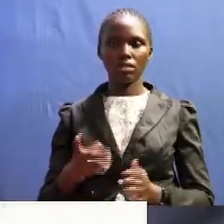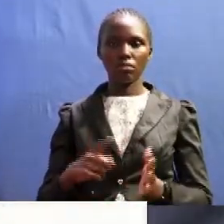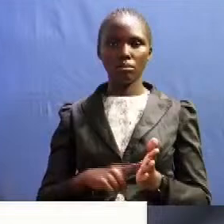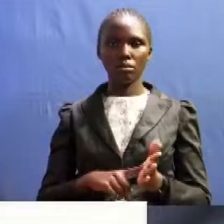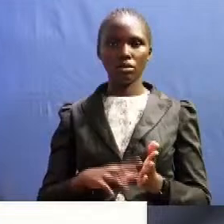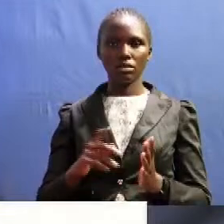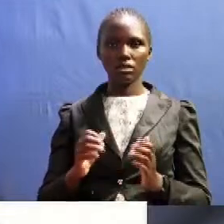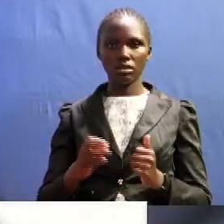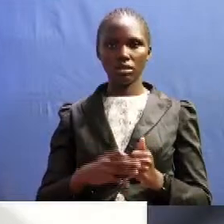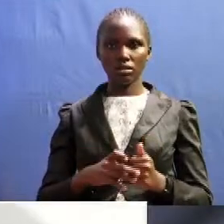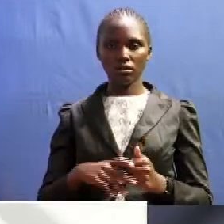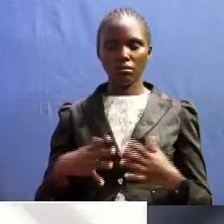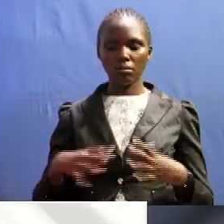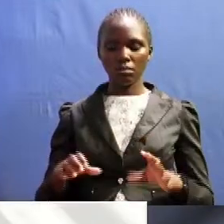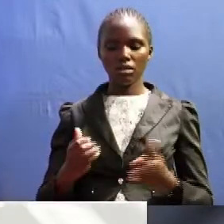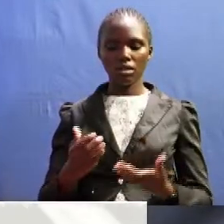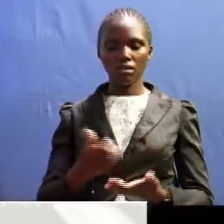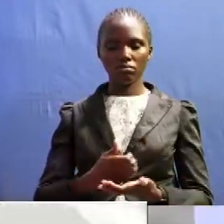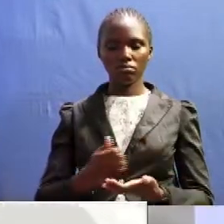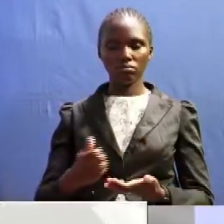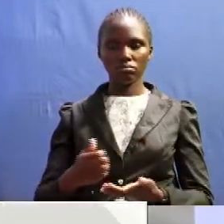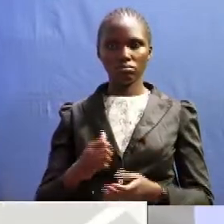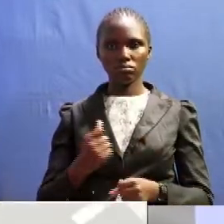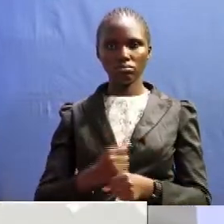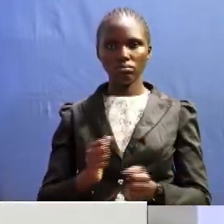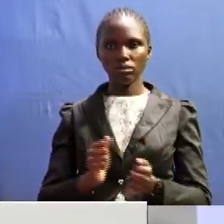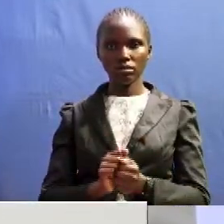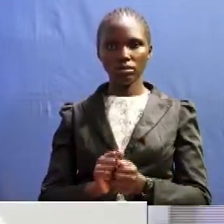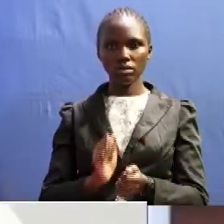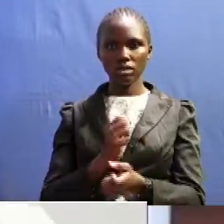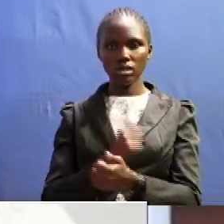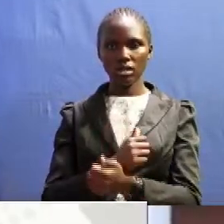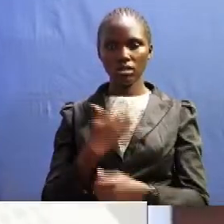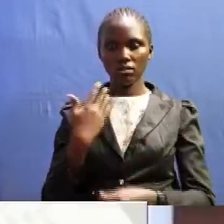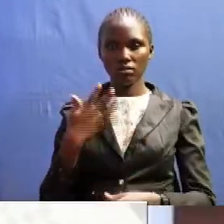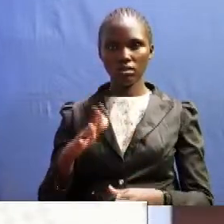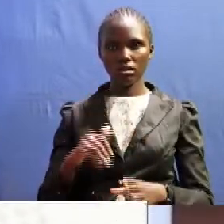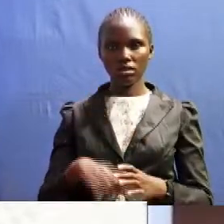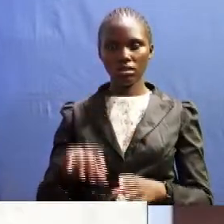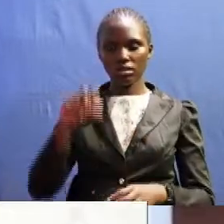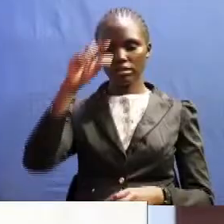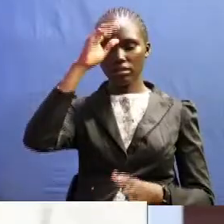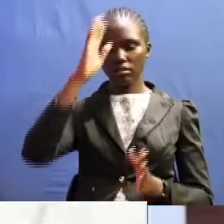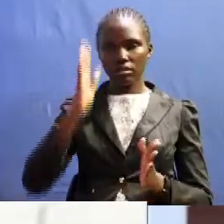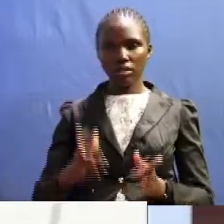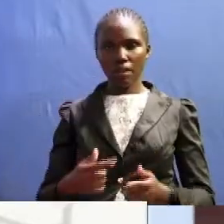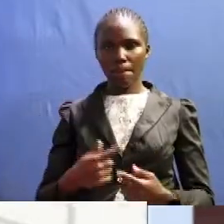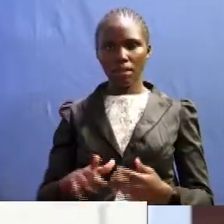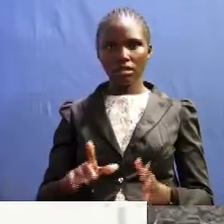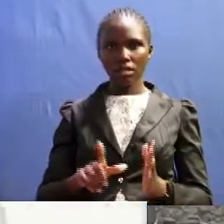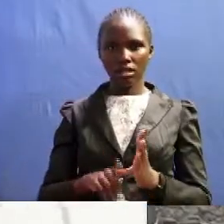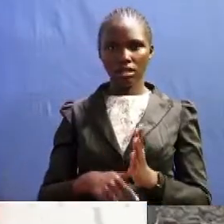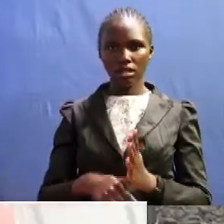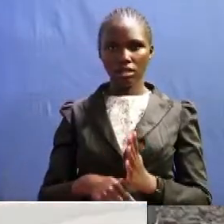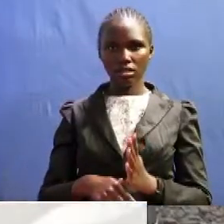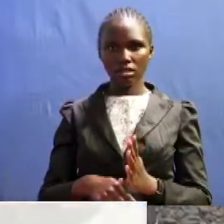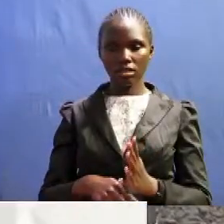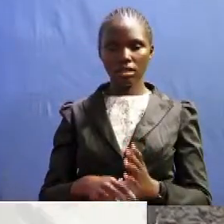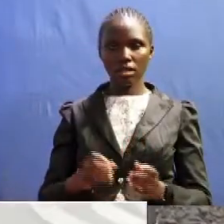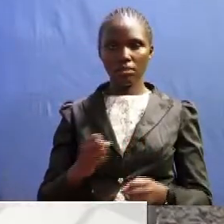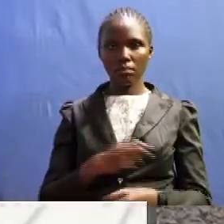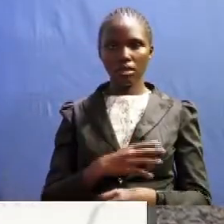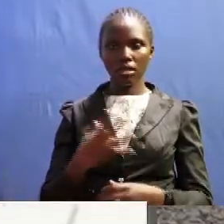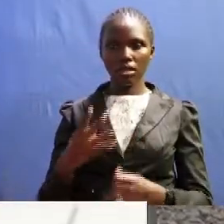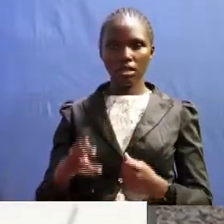arresting several county officials, a move Wamatangi dismissed as political intimidation. By late August, he was grouped